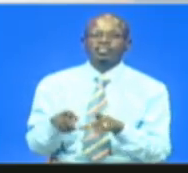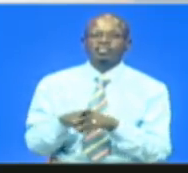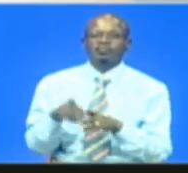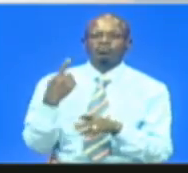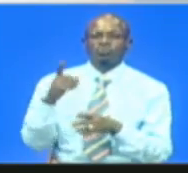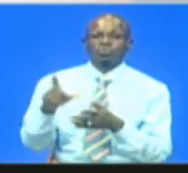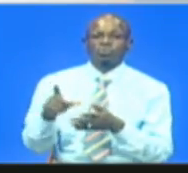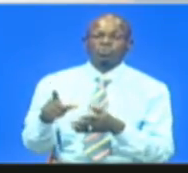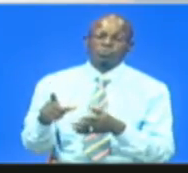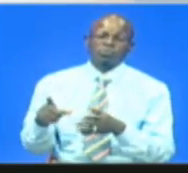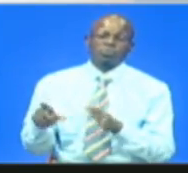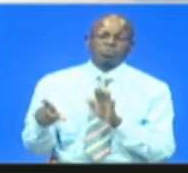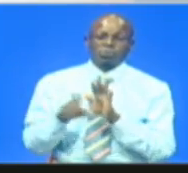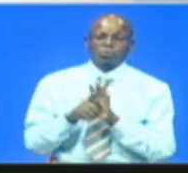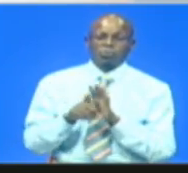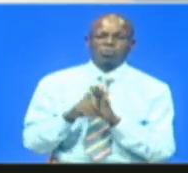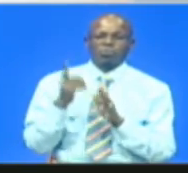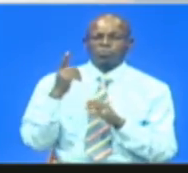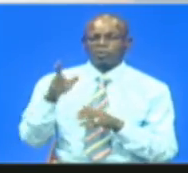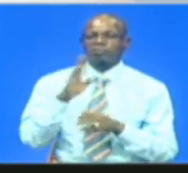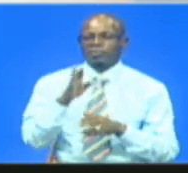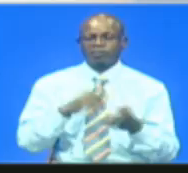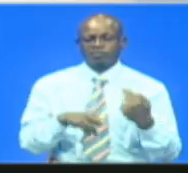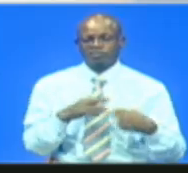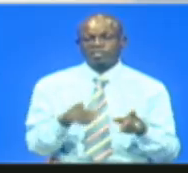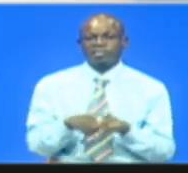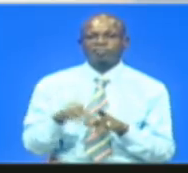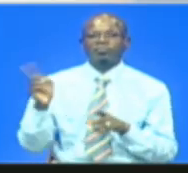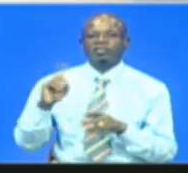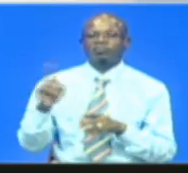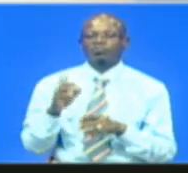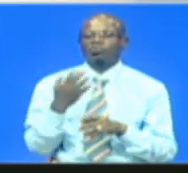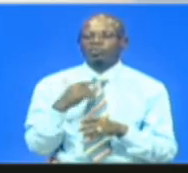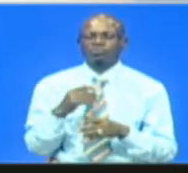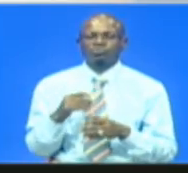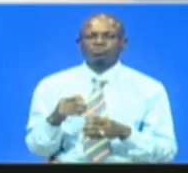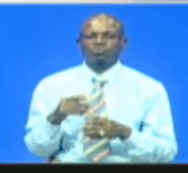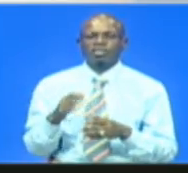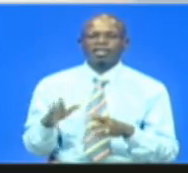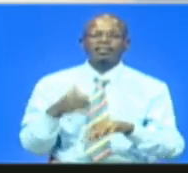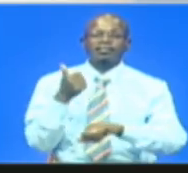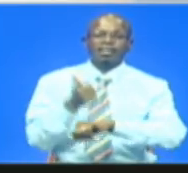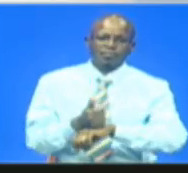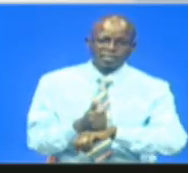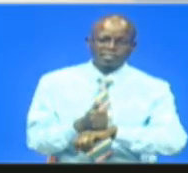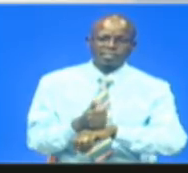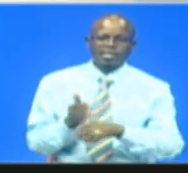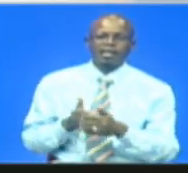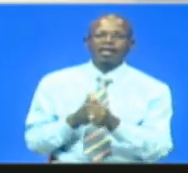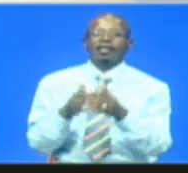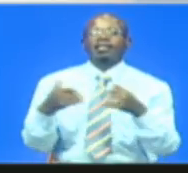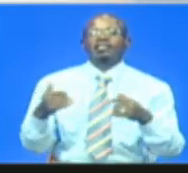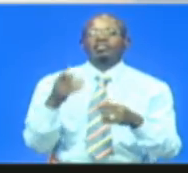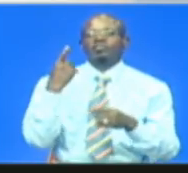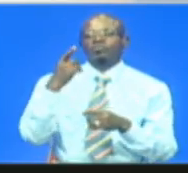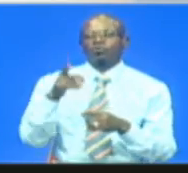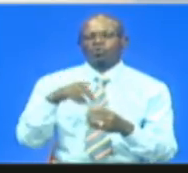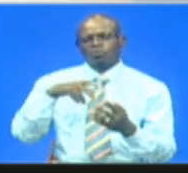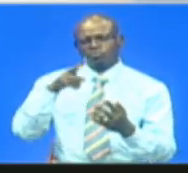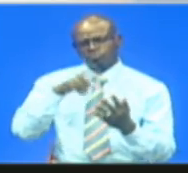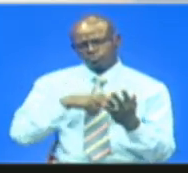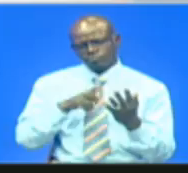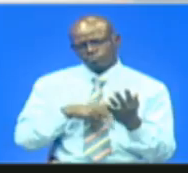reviewed. The ministry is also pushing for the establishment of guidelines for vetting of cooperative